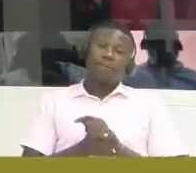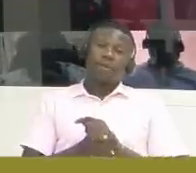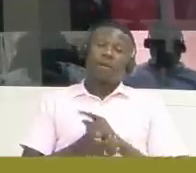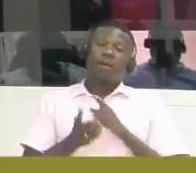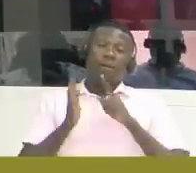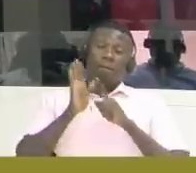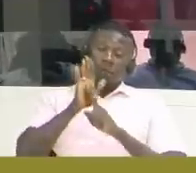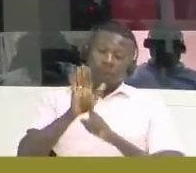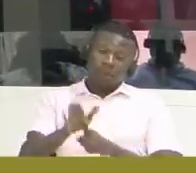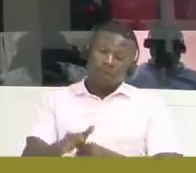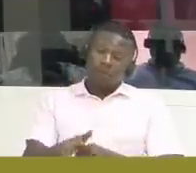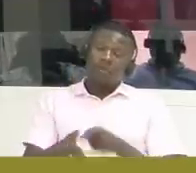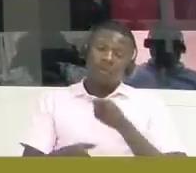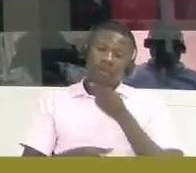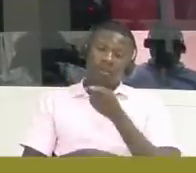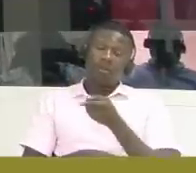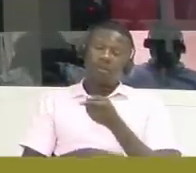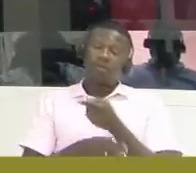particularly